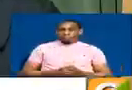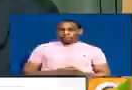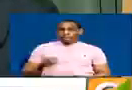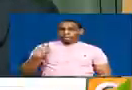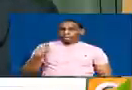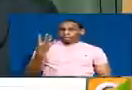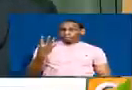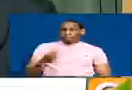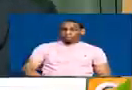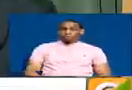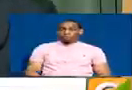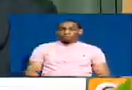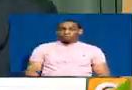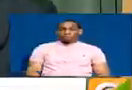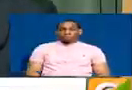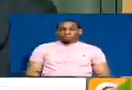4.